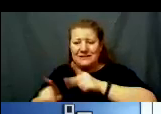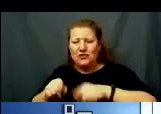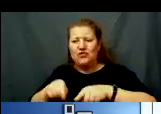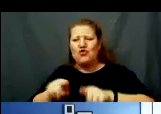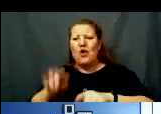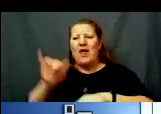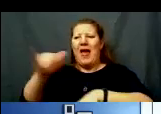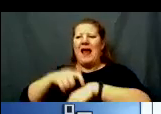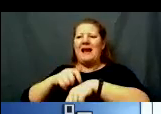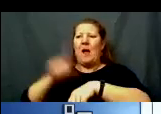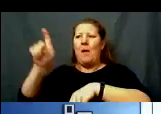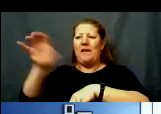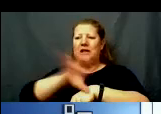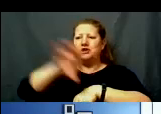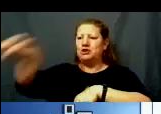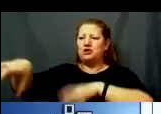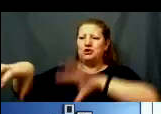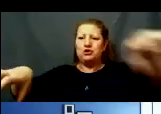incarceration